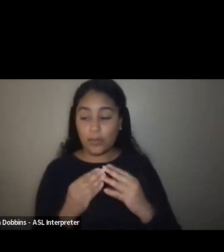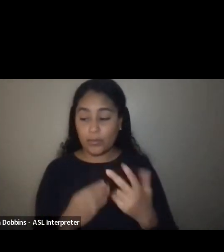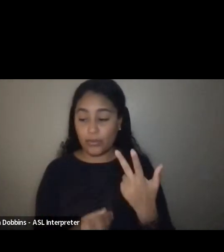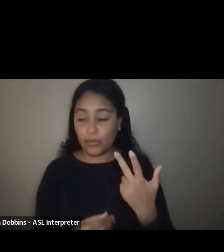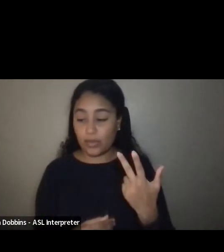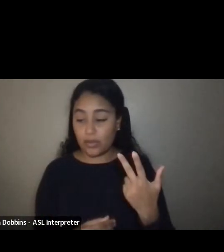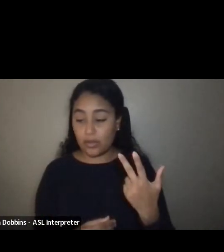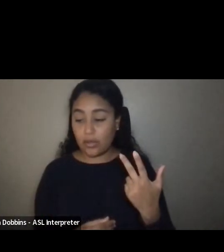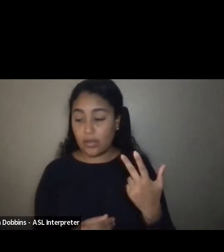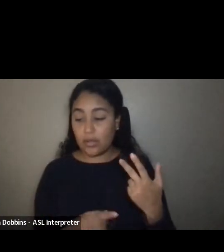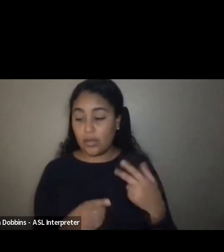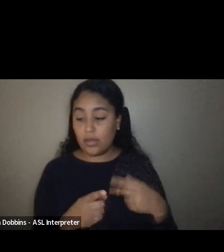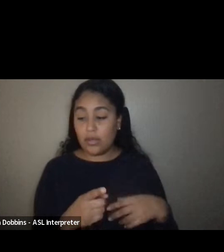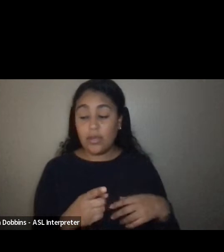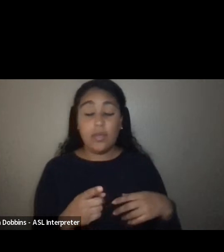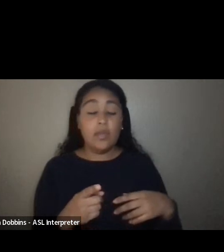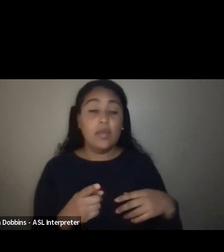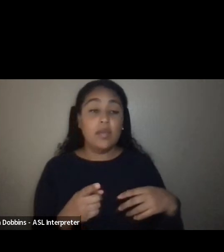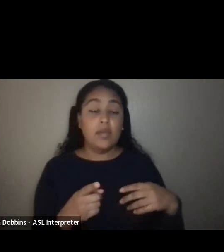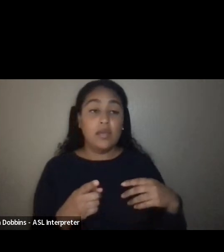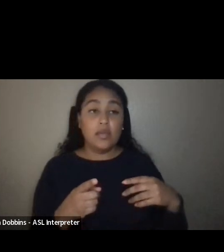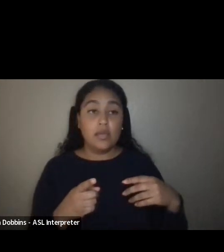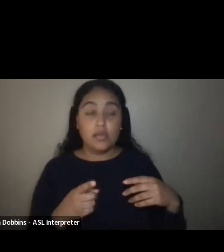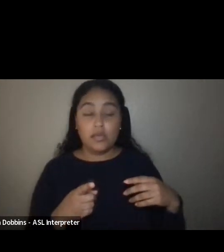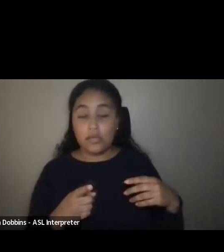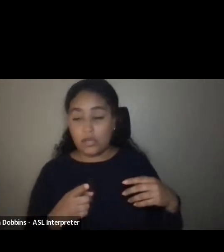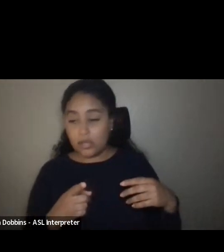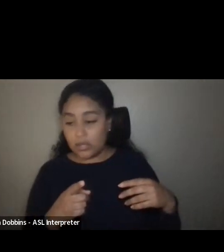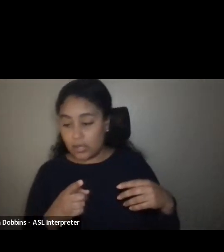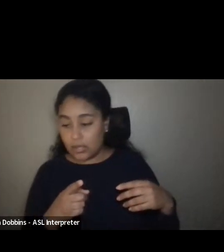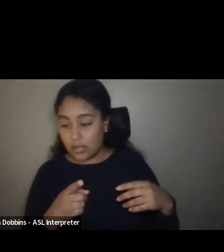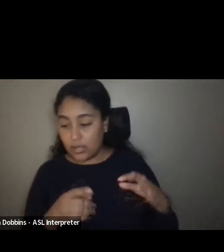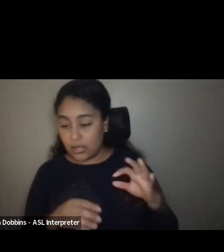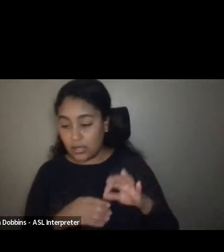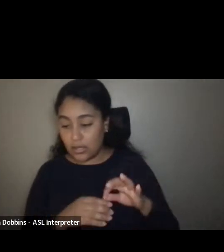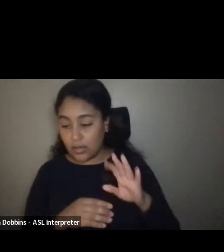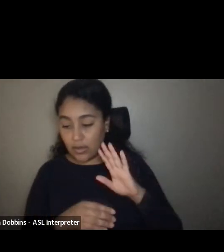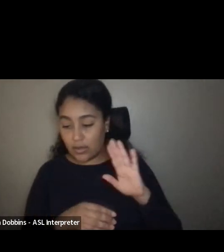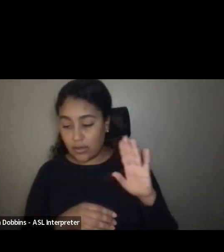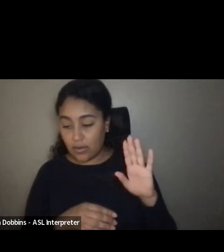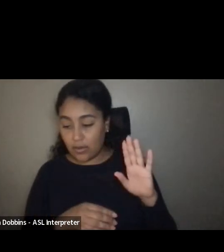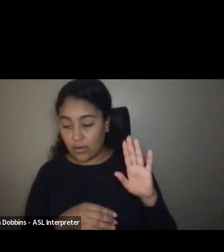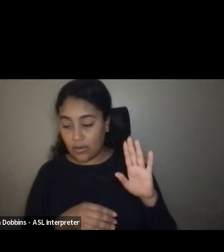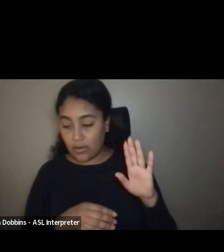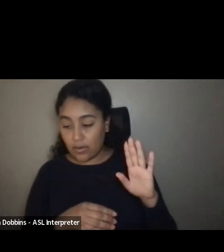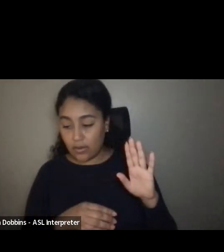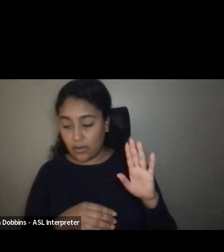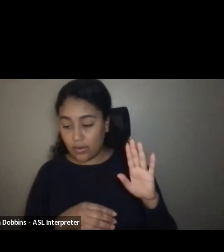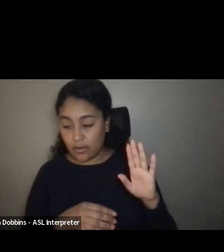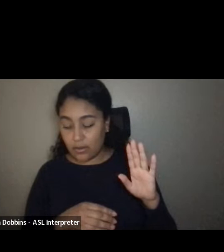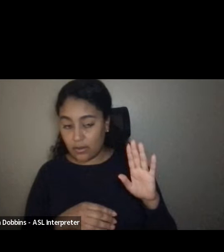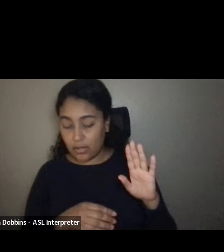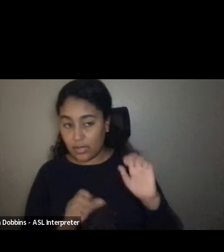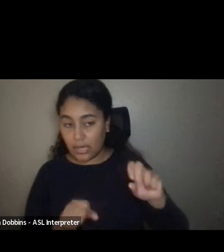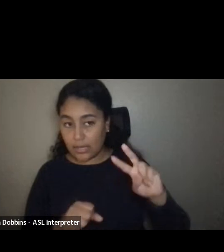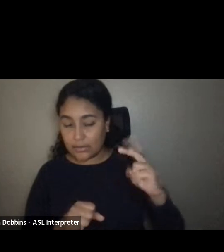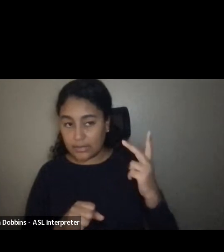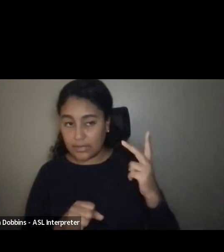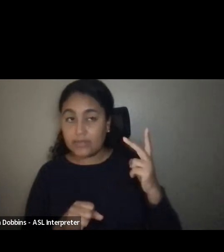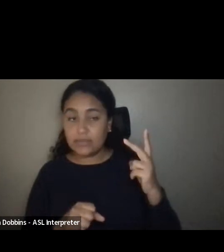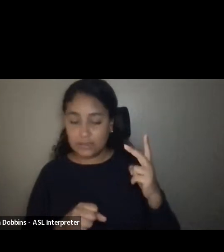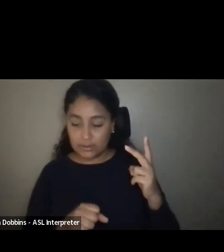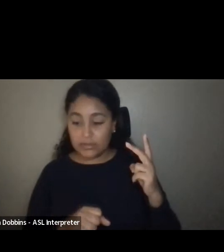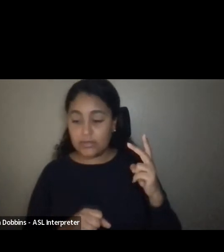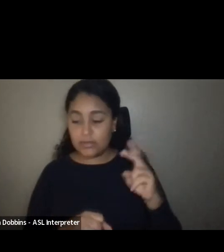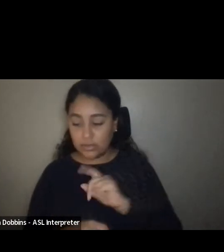Aye. Thank you. Motion by, Motion. yeah. Sorry. Motion by trustee Griffin. Can I get a second? I'll second that.